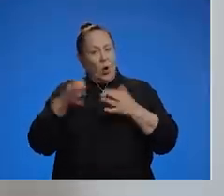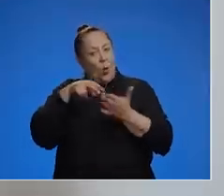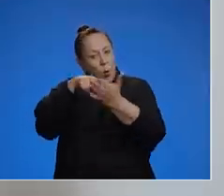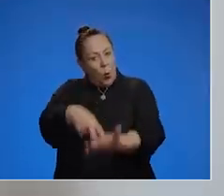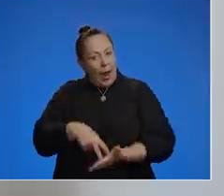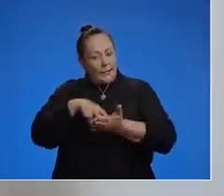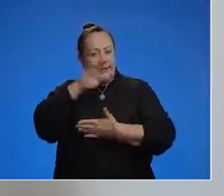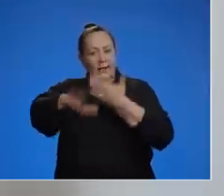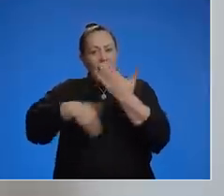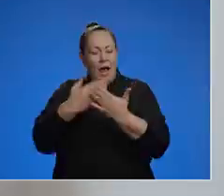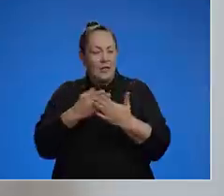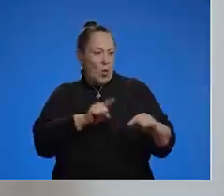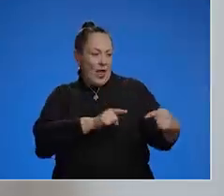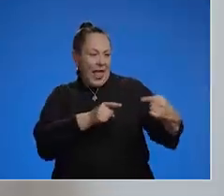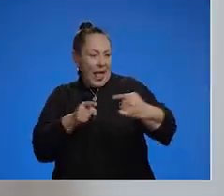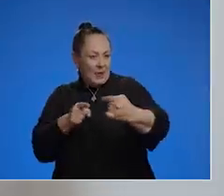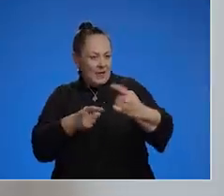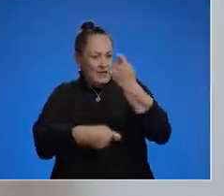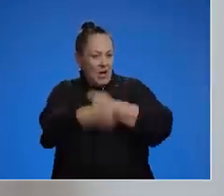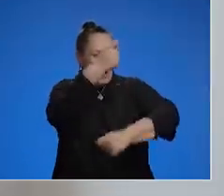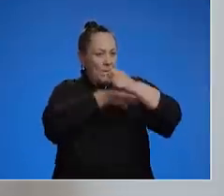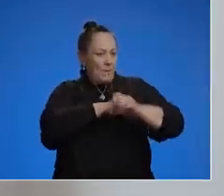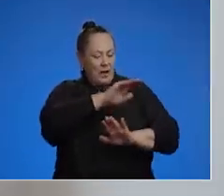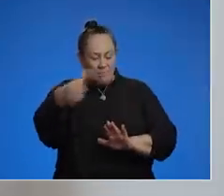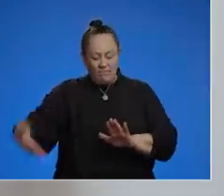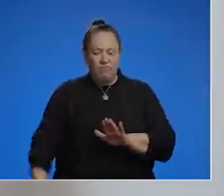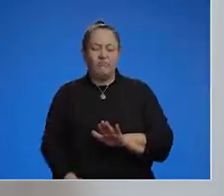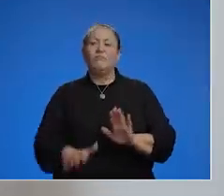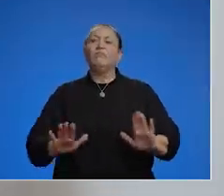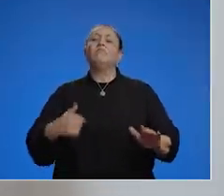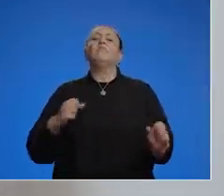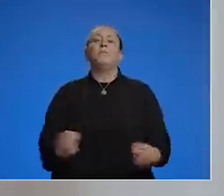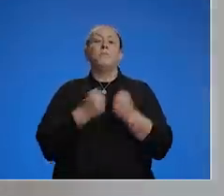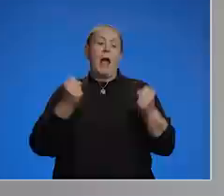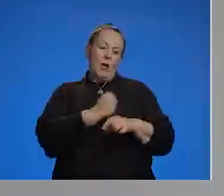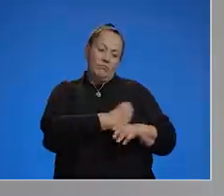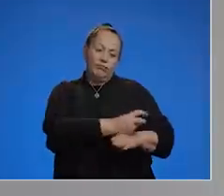waiting until his enemies are made into a footstool for him.